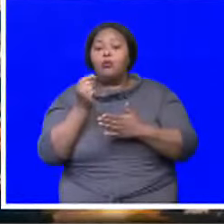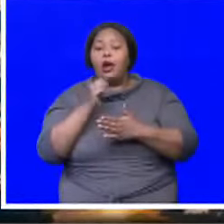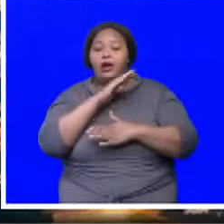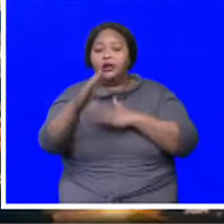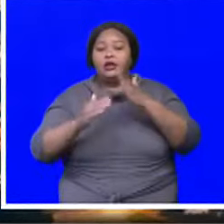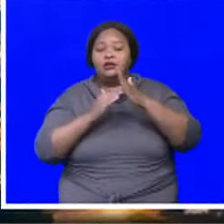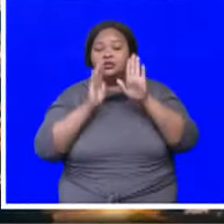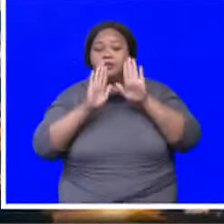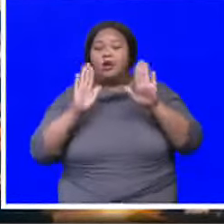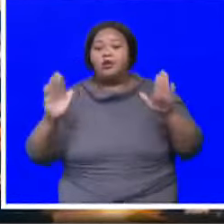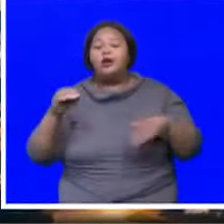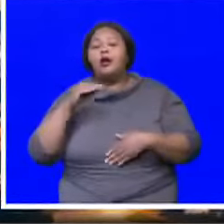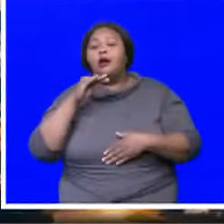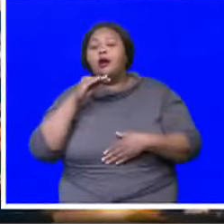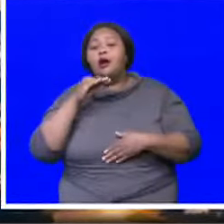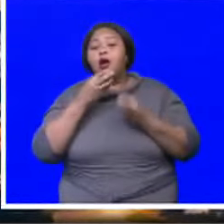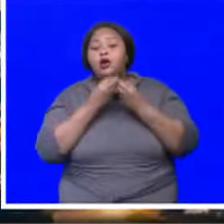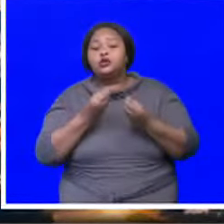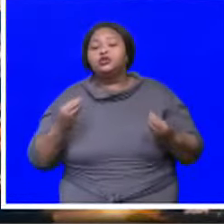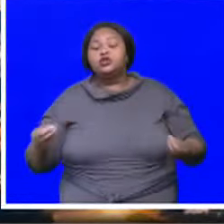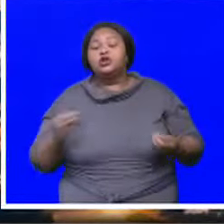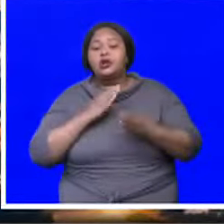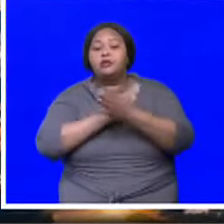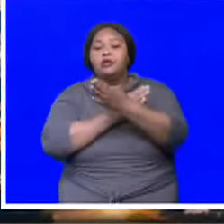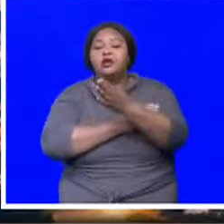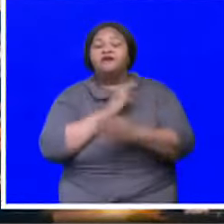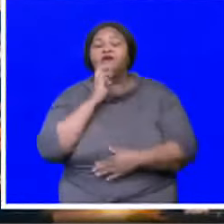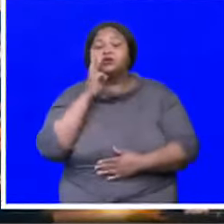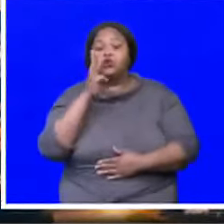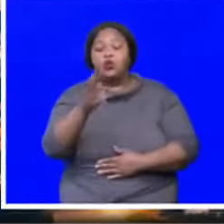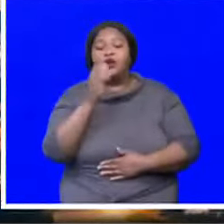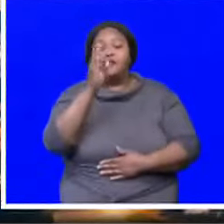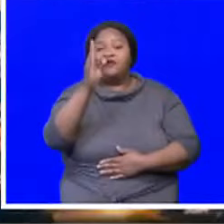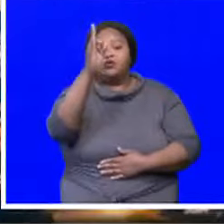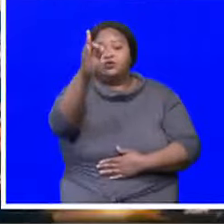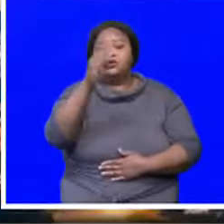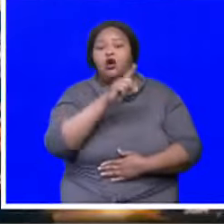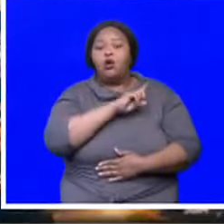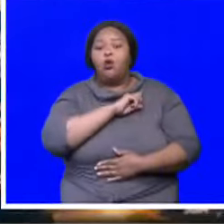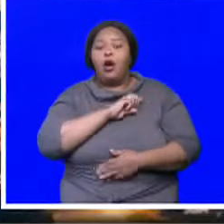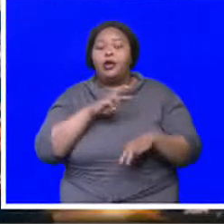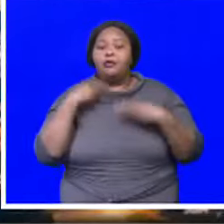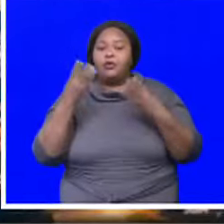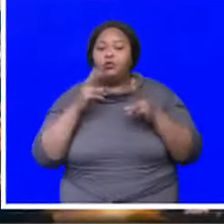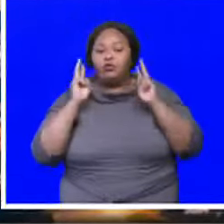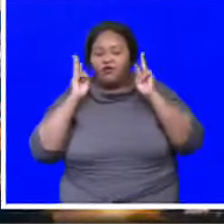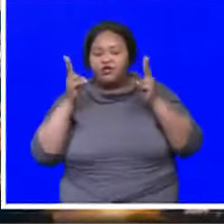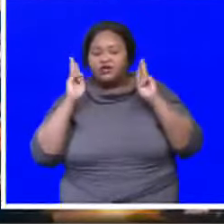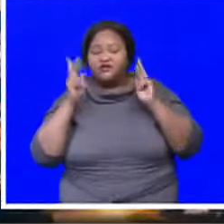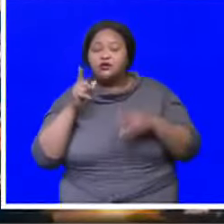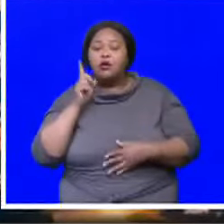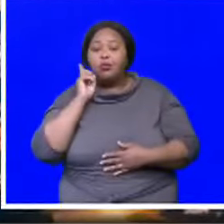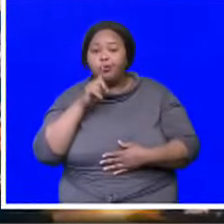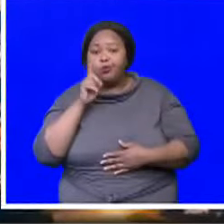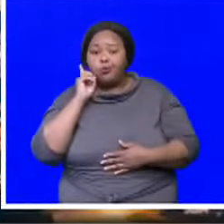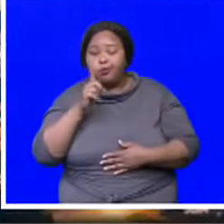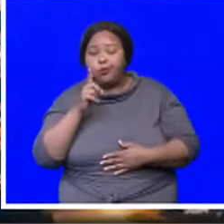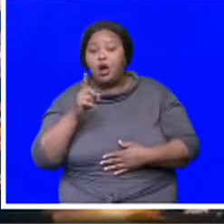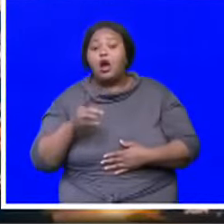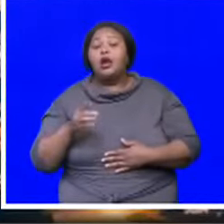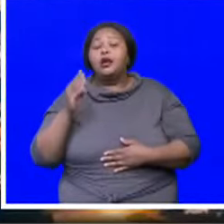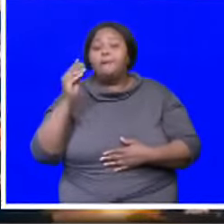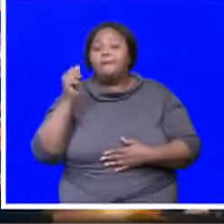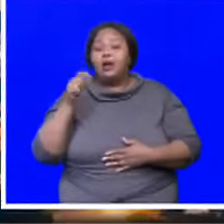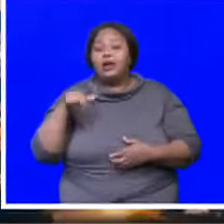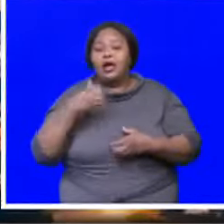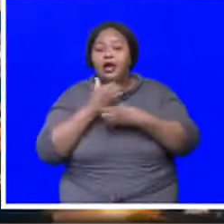to future generations and visitors who will gain deeper appreciation of the rich history depicted in Eswatini's banknotes and coins. Now, the